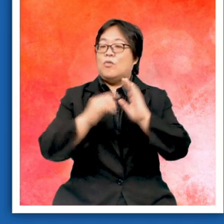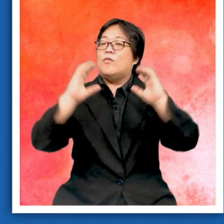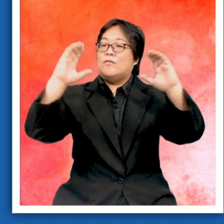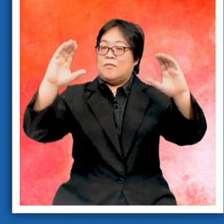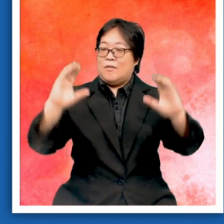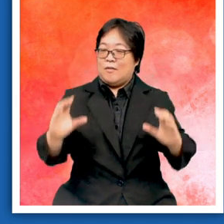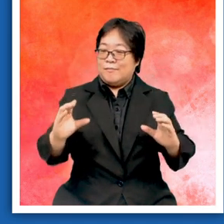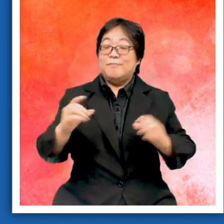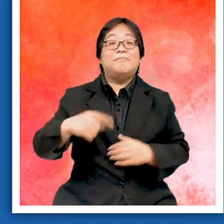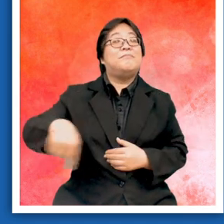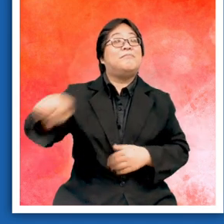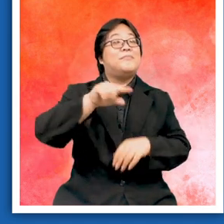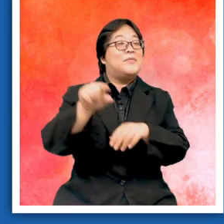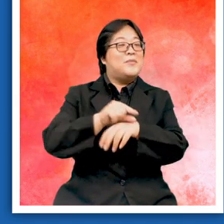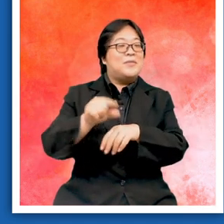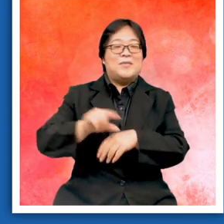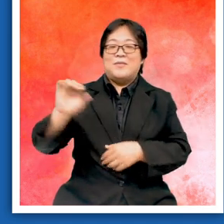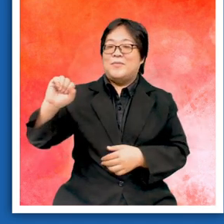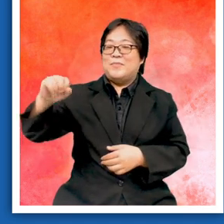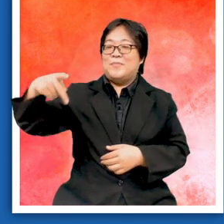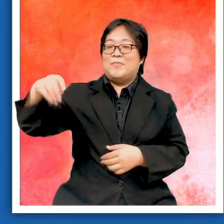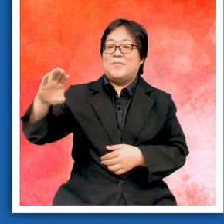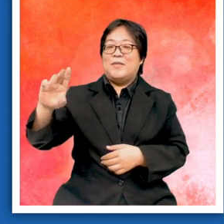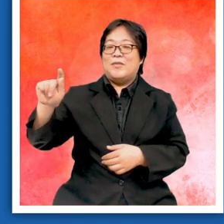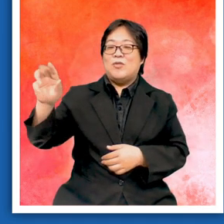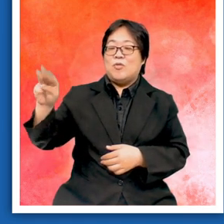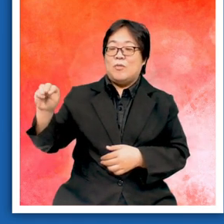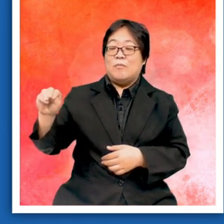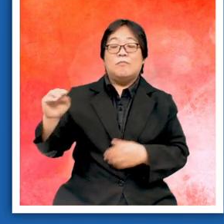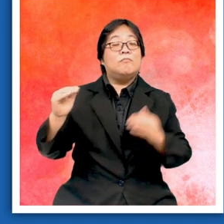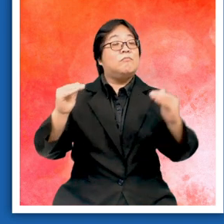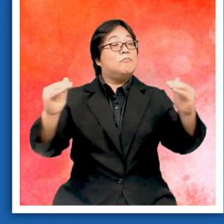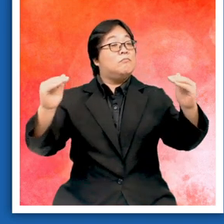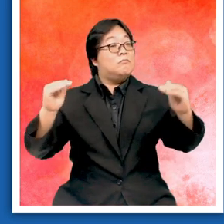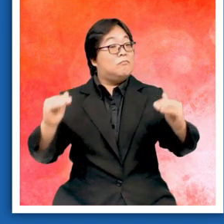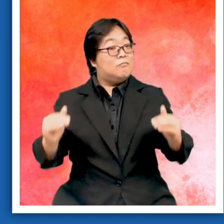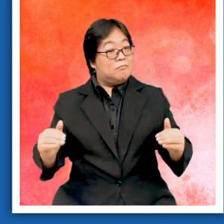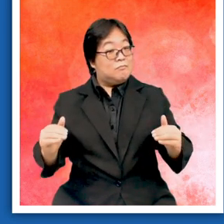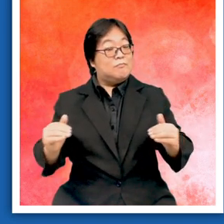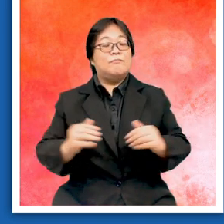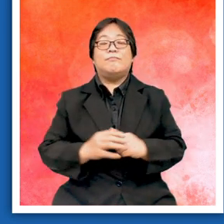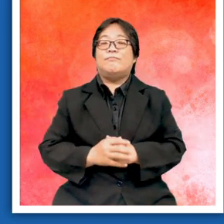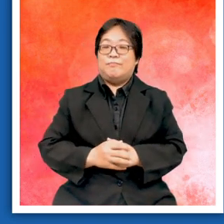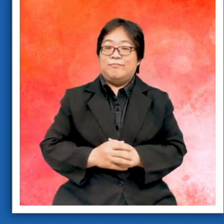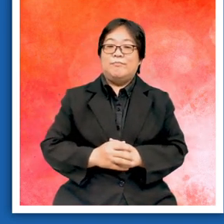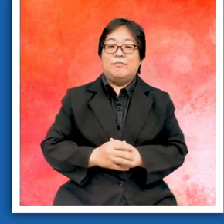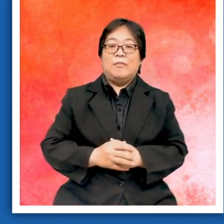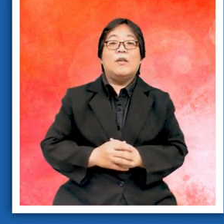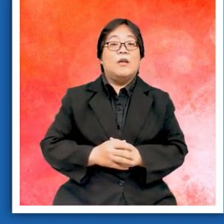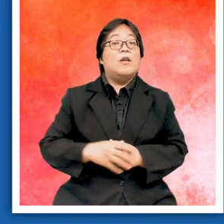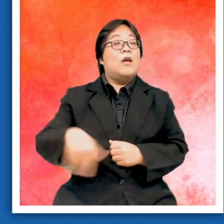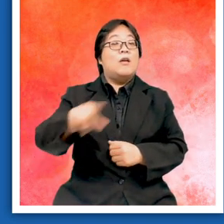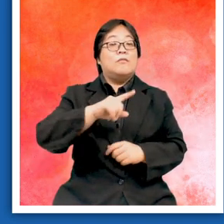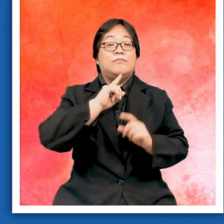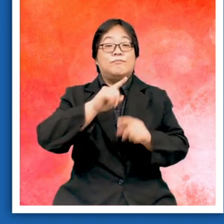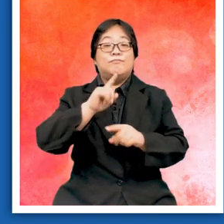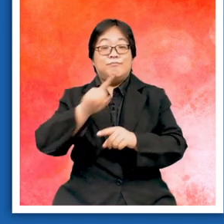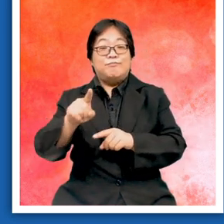how to use Spectrum. I will then jump to the next item, which is Responders